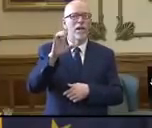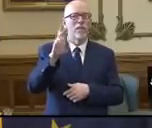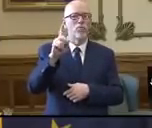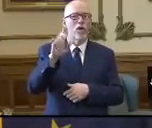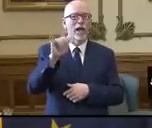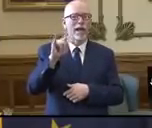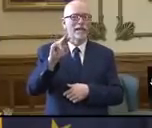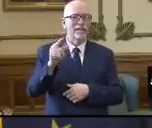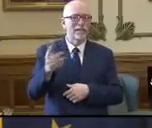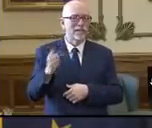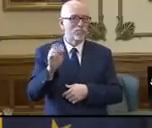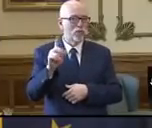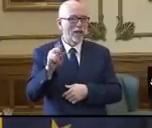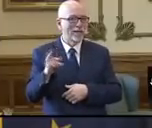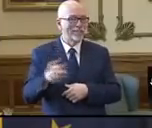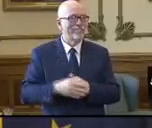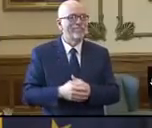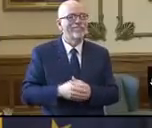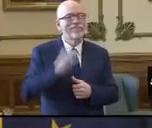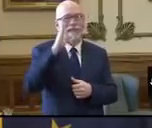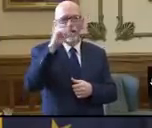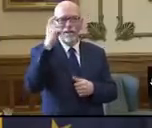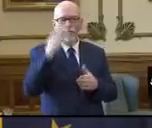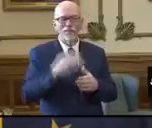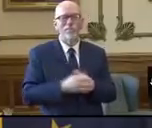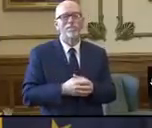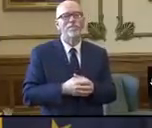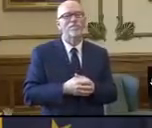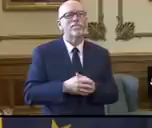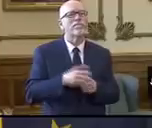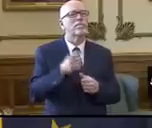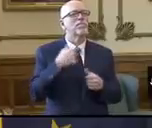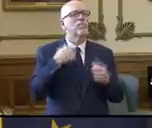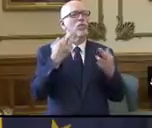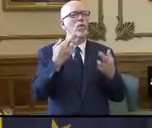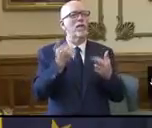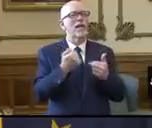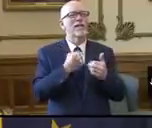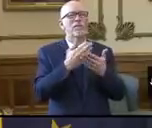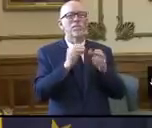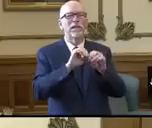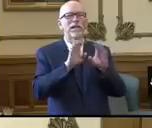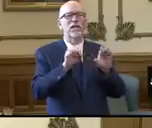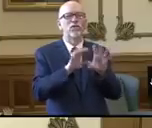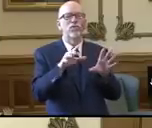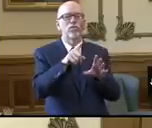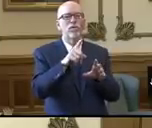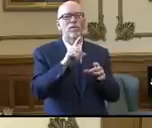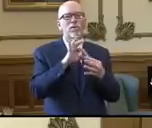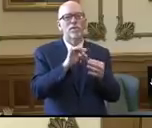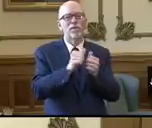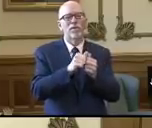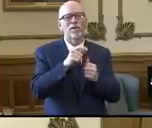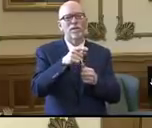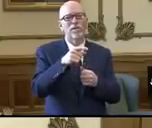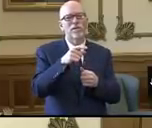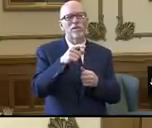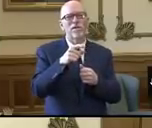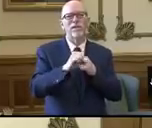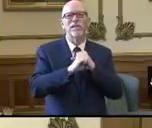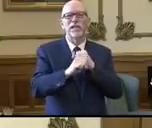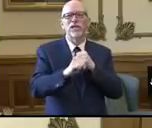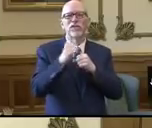afternoon, Brandon. Hey, Governor. So I'm hoping to get a little clarity regarding the extension of